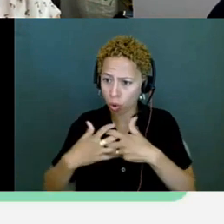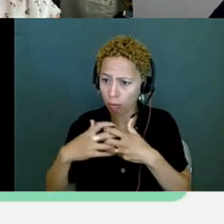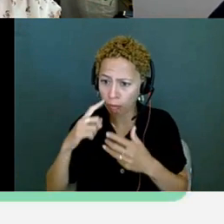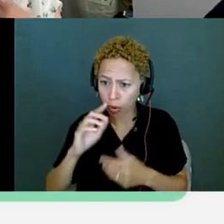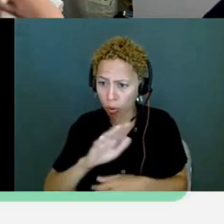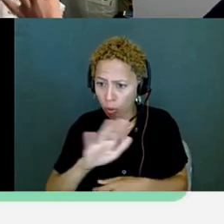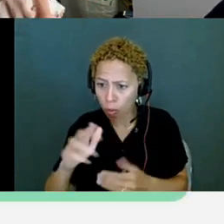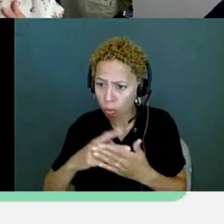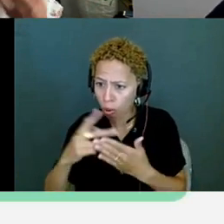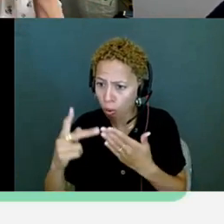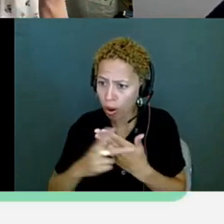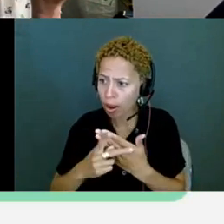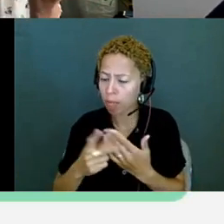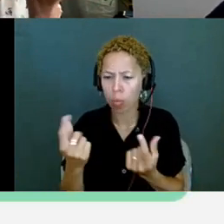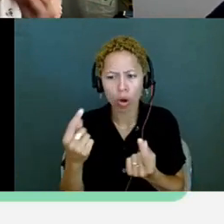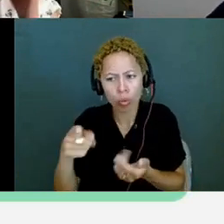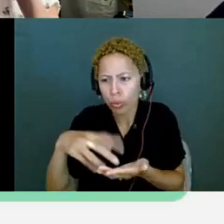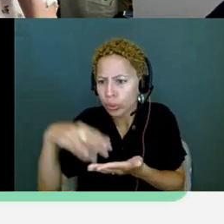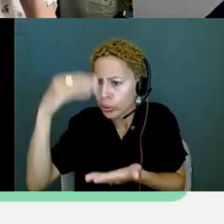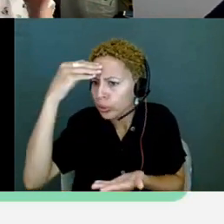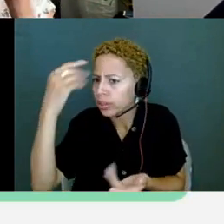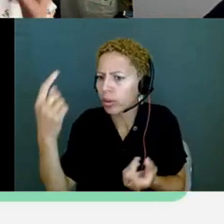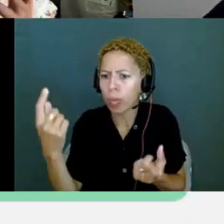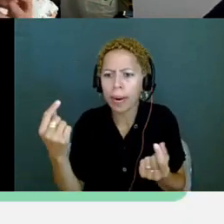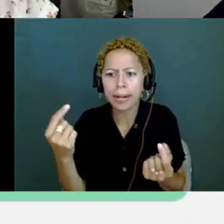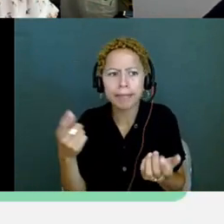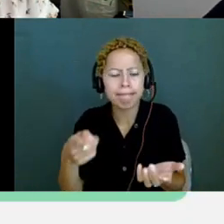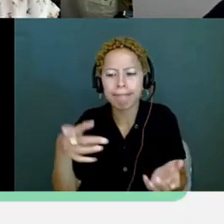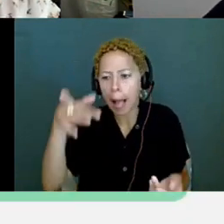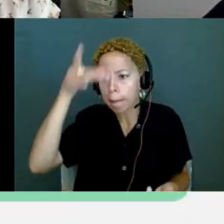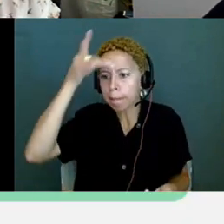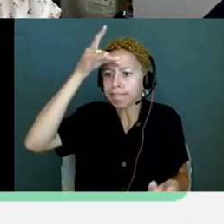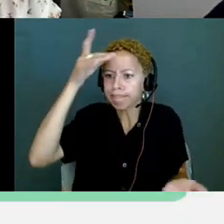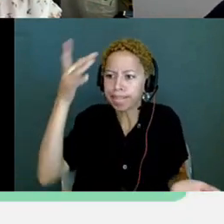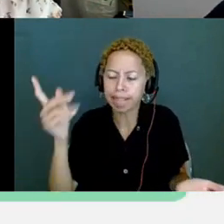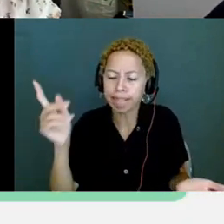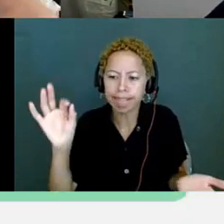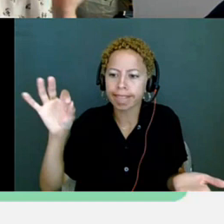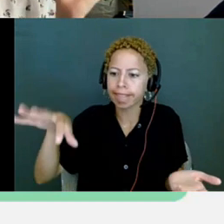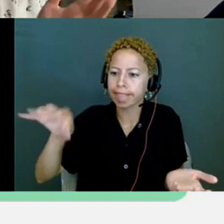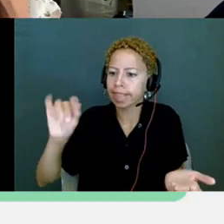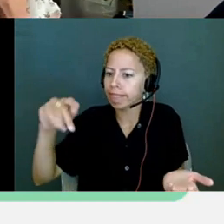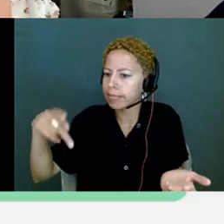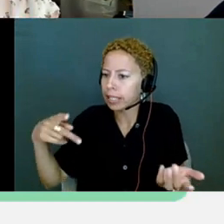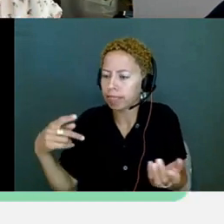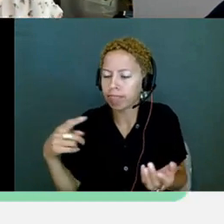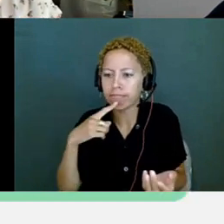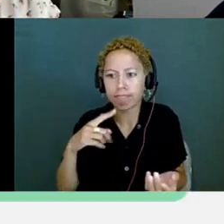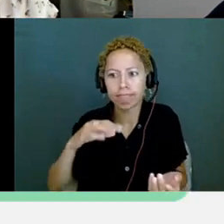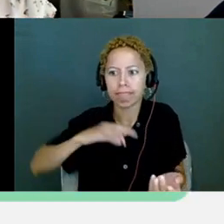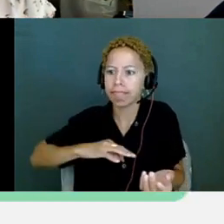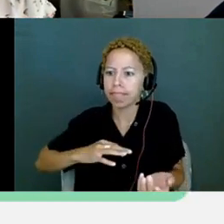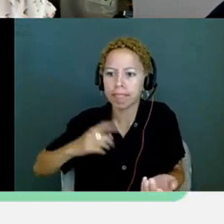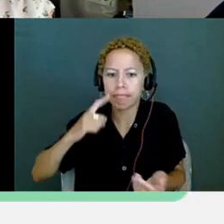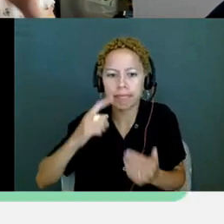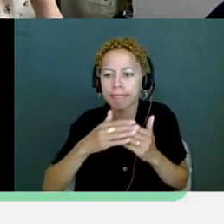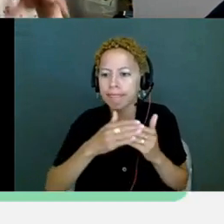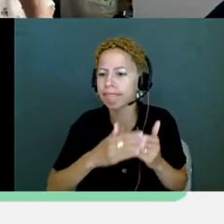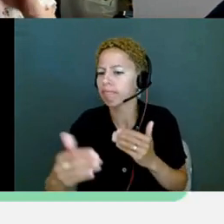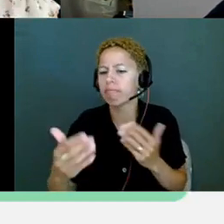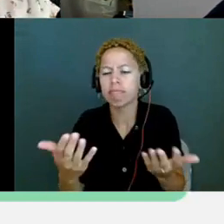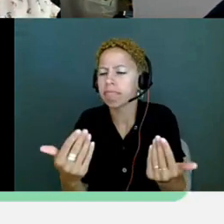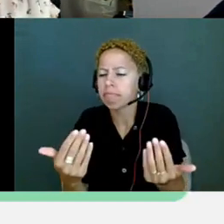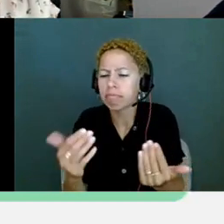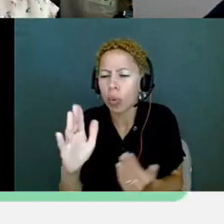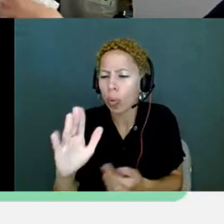takeaway from today? What did you learn? What did you pick up? That one tip that may be helpful for you as you're moving on after the session today.